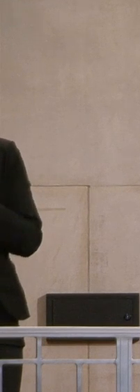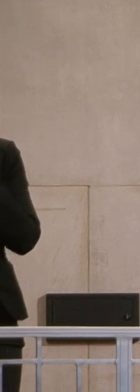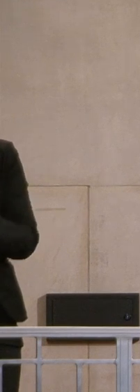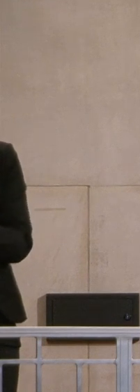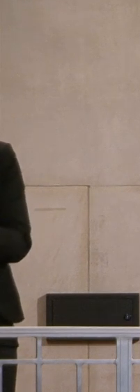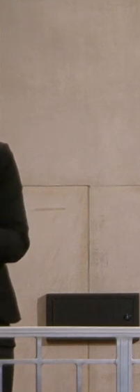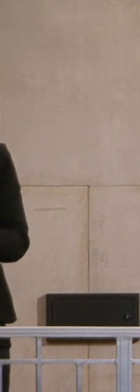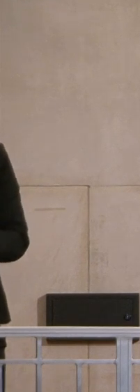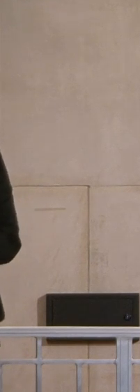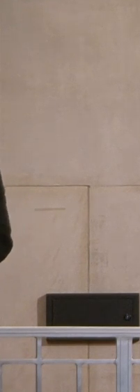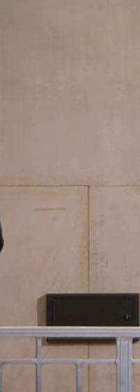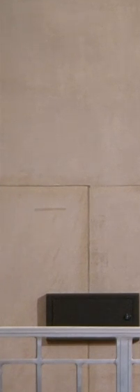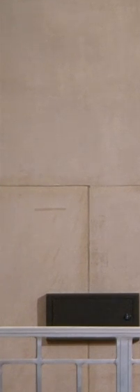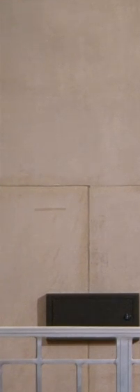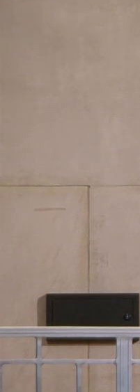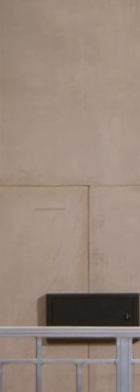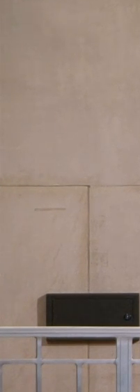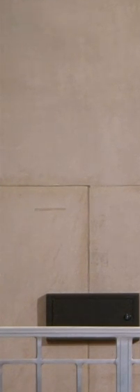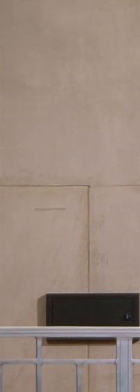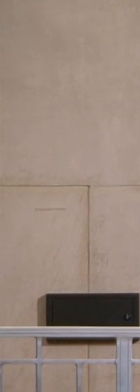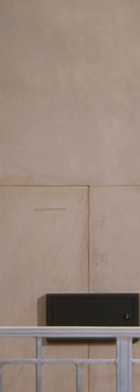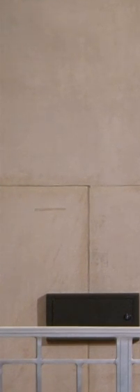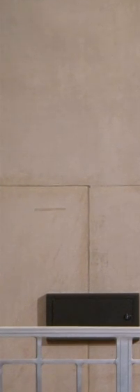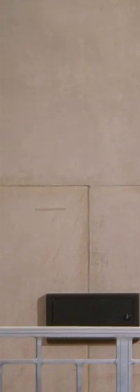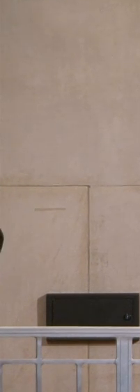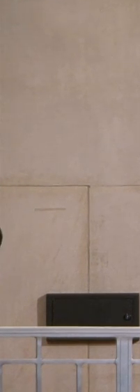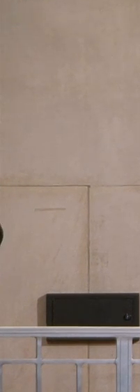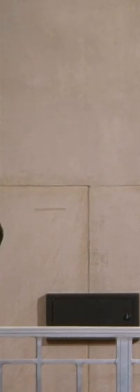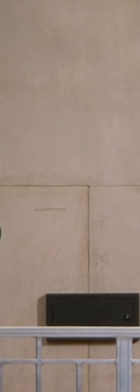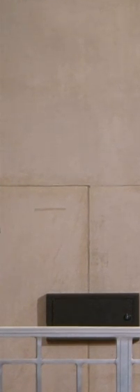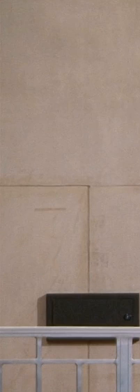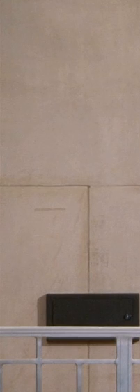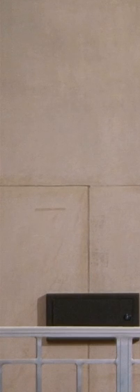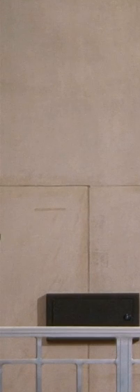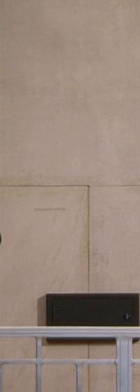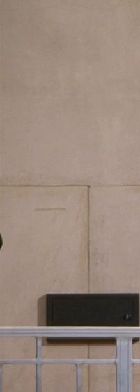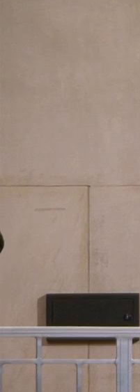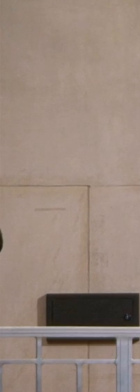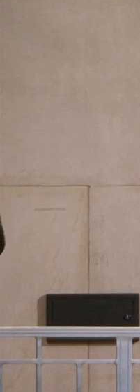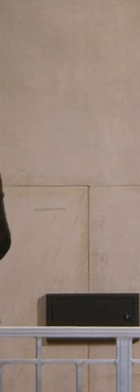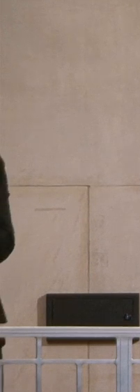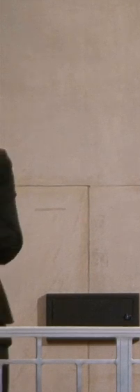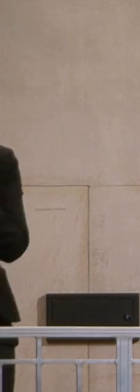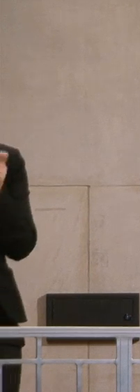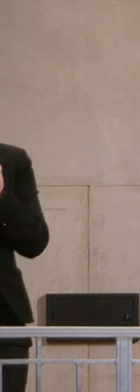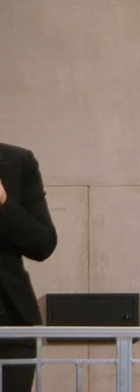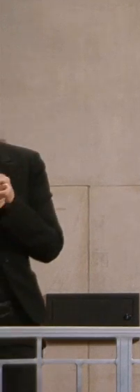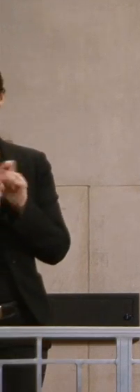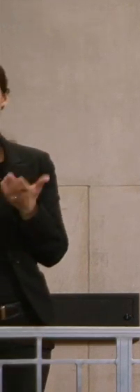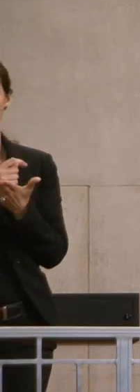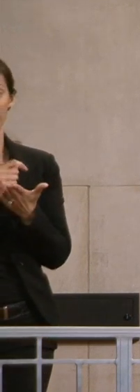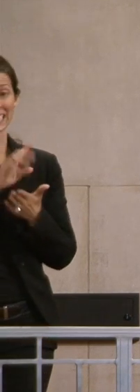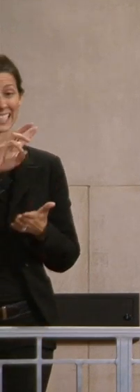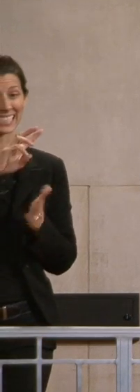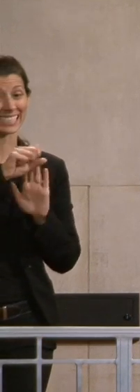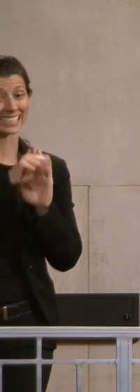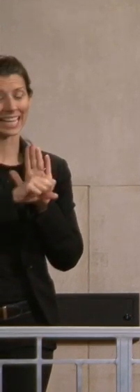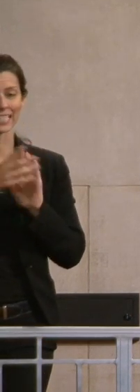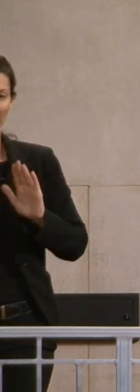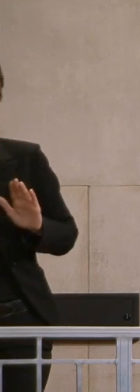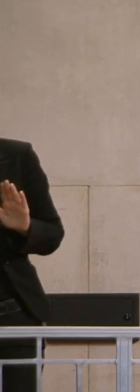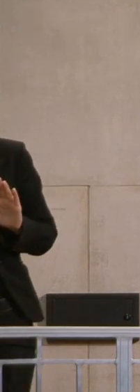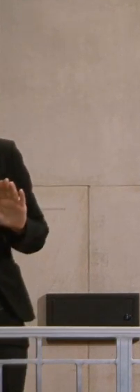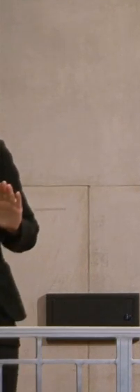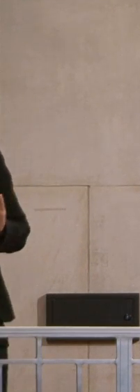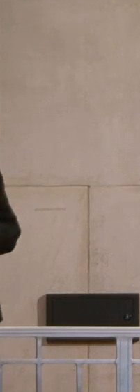passed laws prohibiting the use of conversion therapy on minors in 6 states and DC. And we also have a